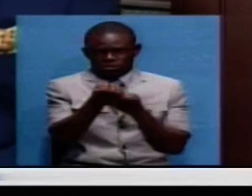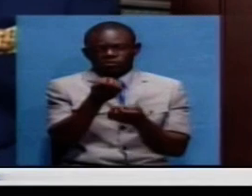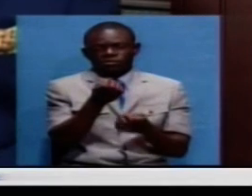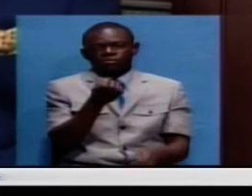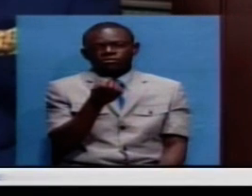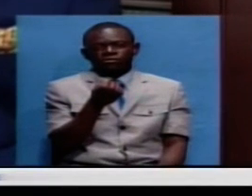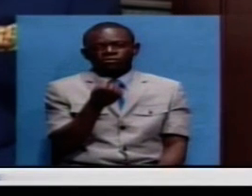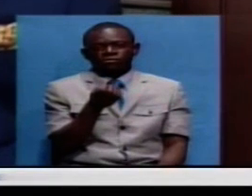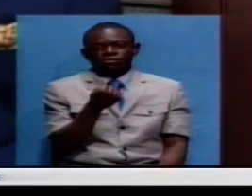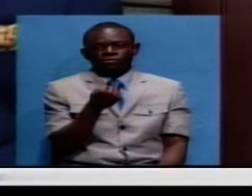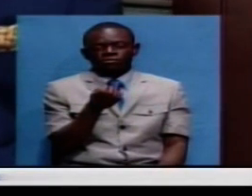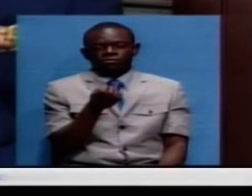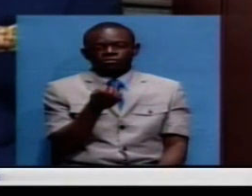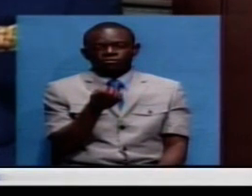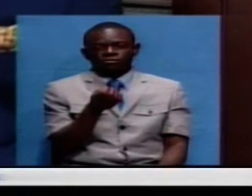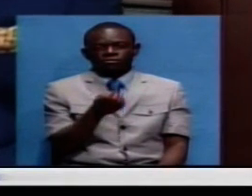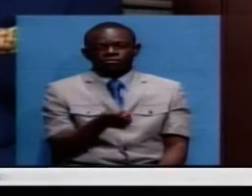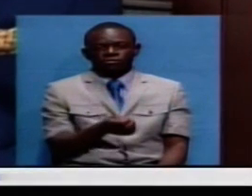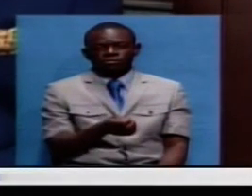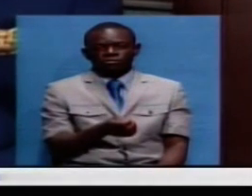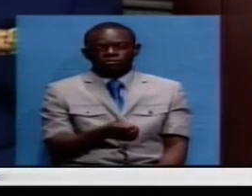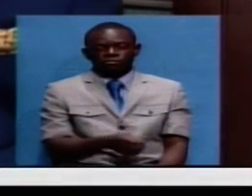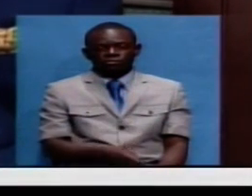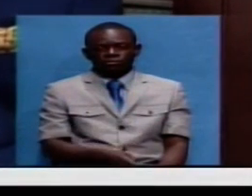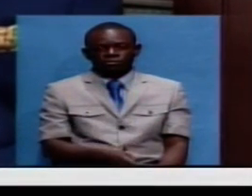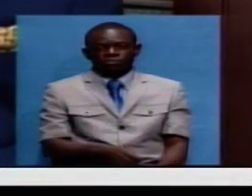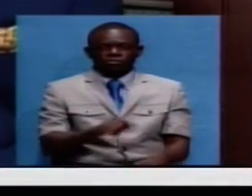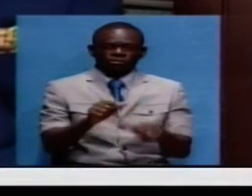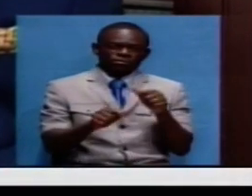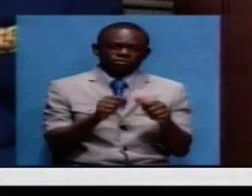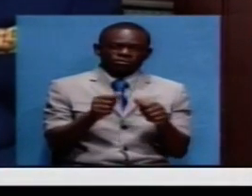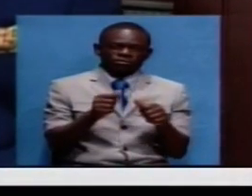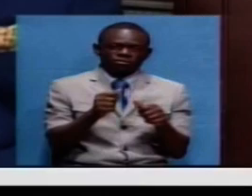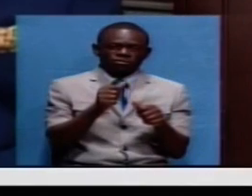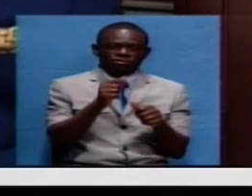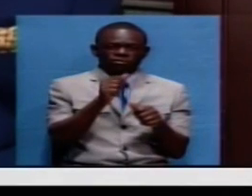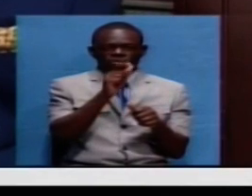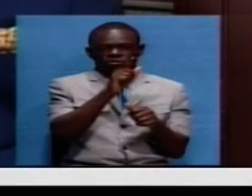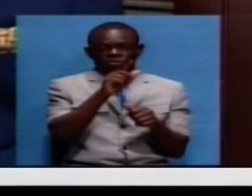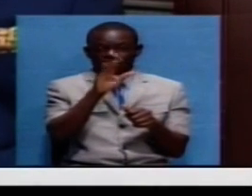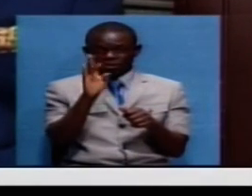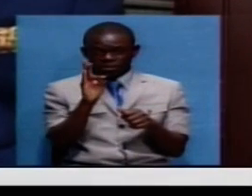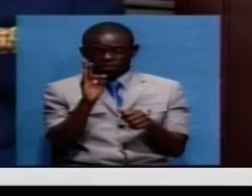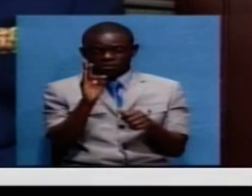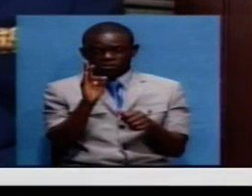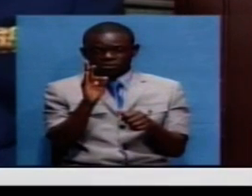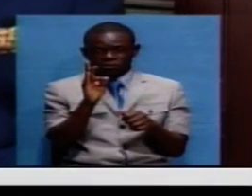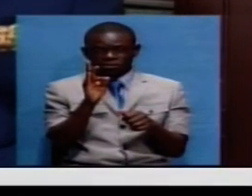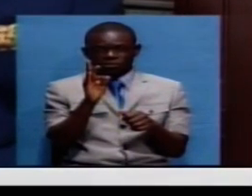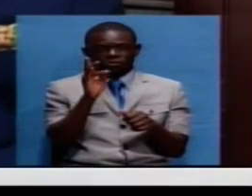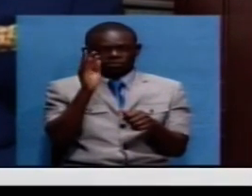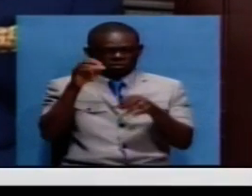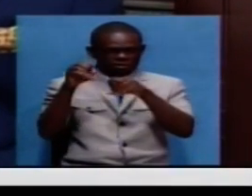about 7 megawatts. So we think about using 23 and hopefully about 27, we'll be able to put it in the